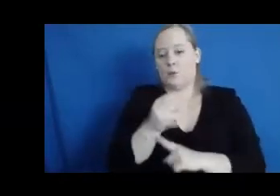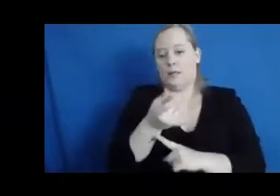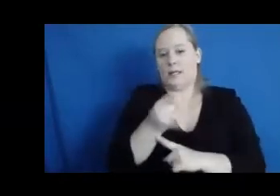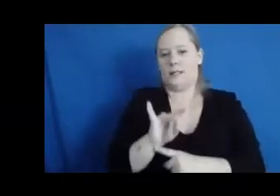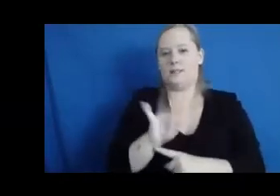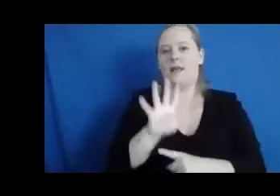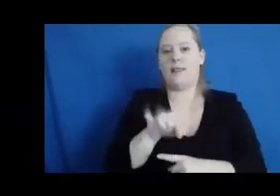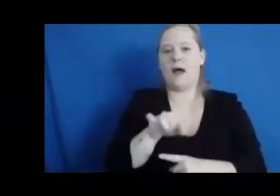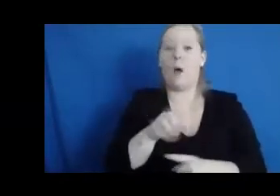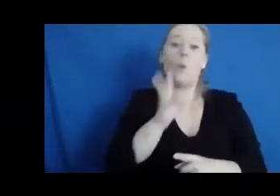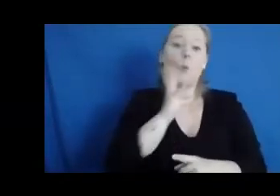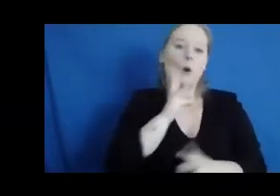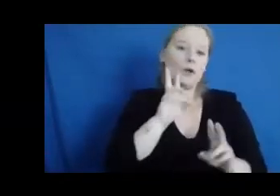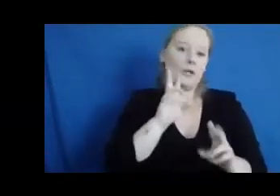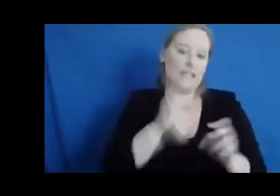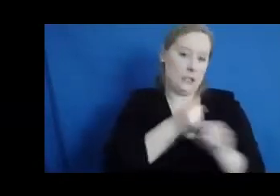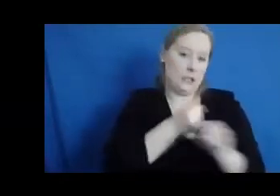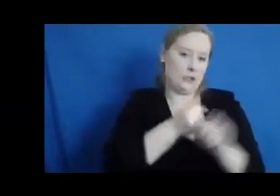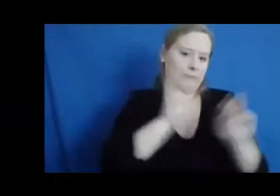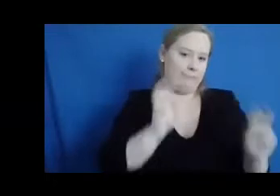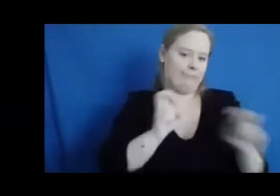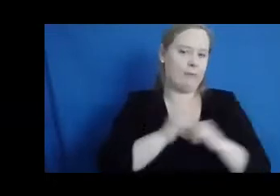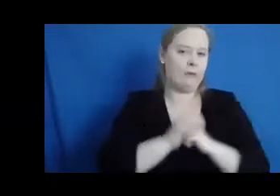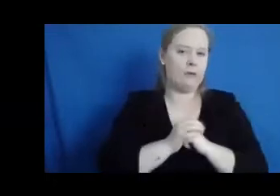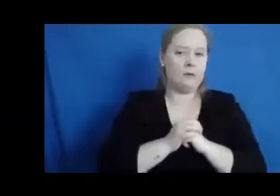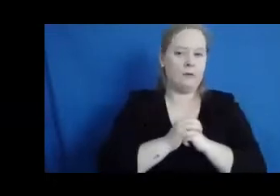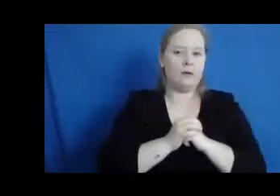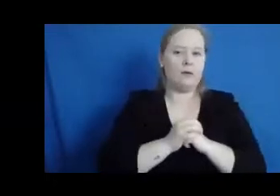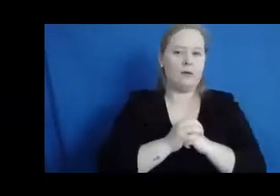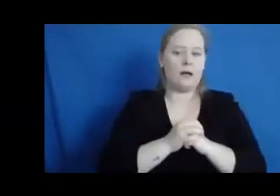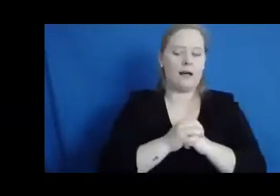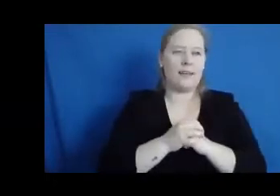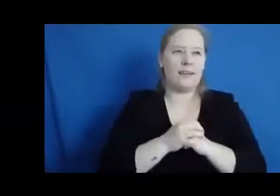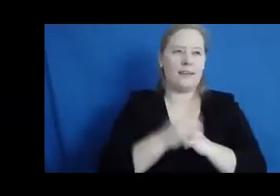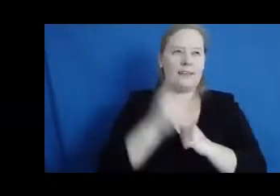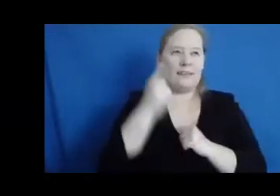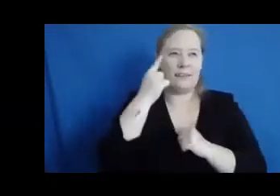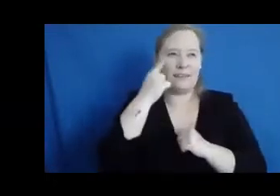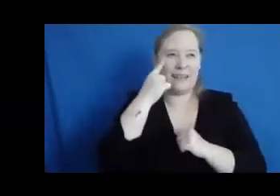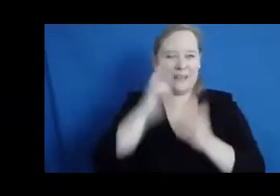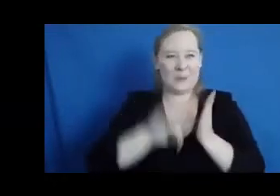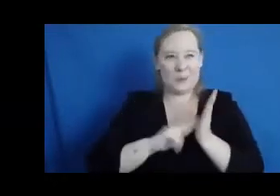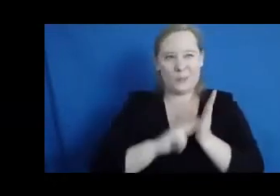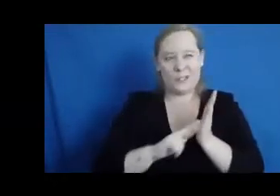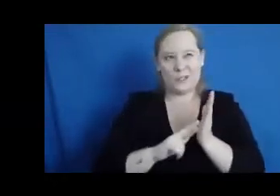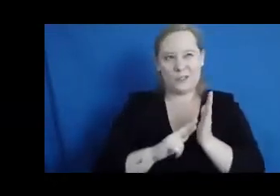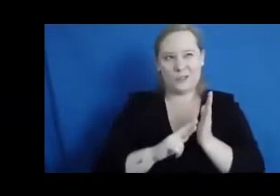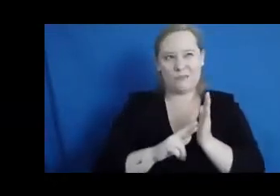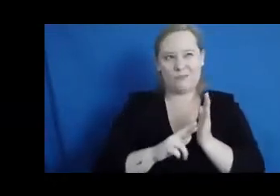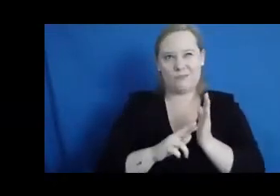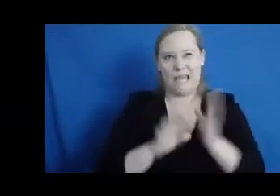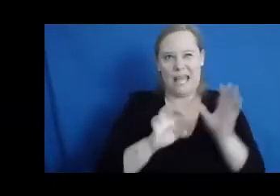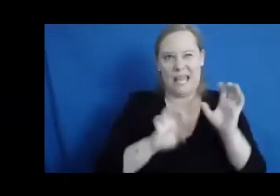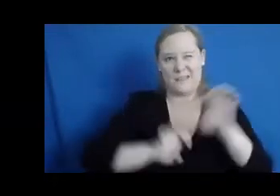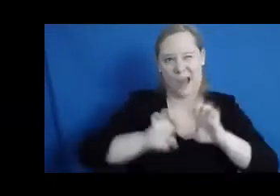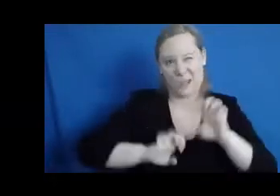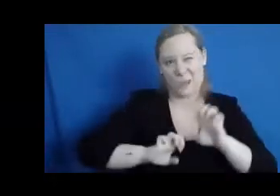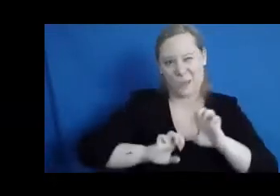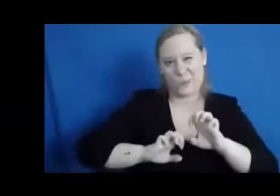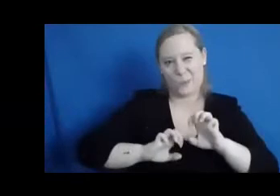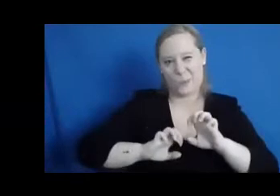year. And then I think that the research further evaluates some of the down